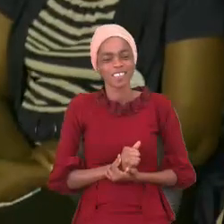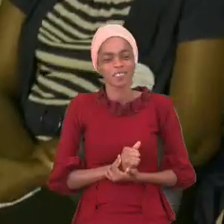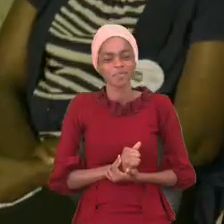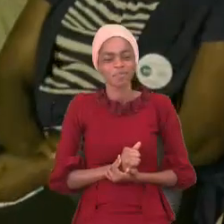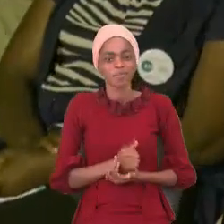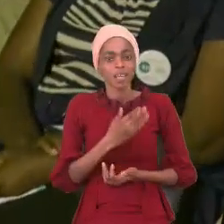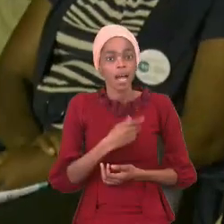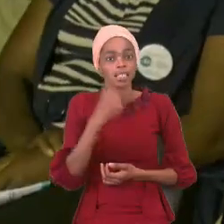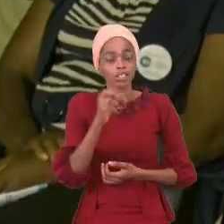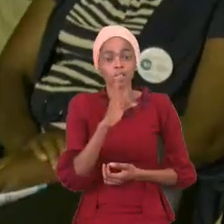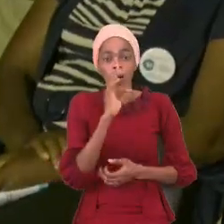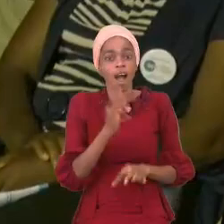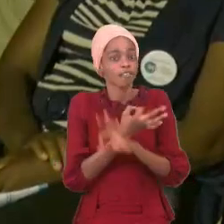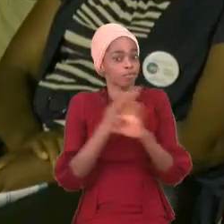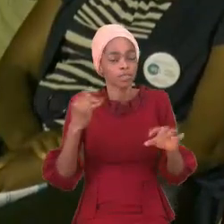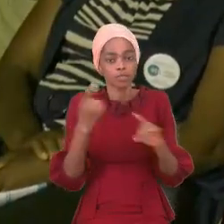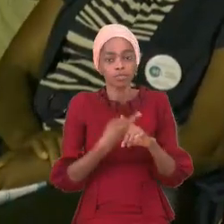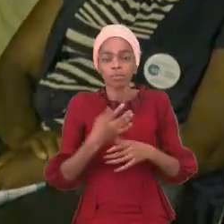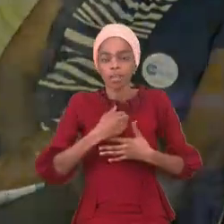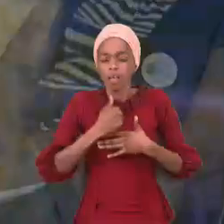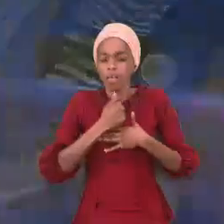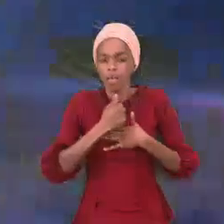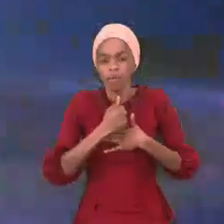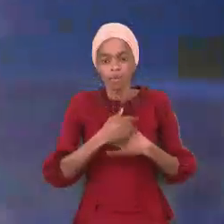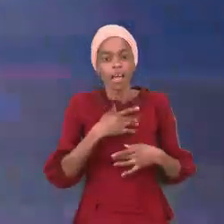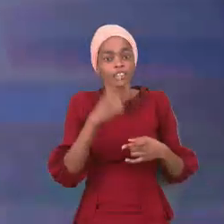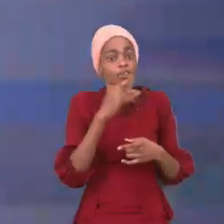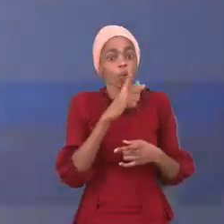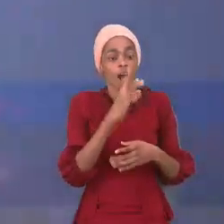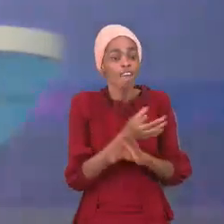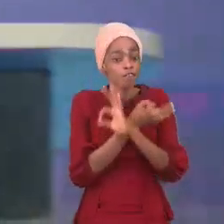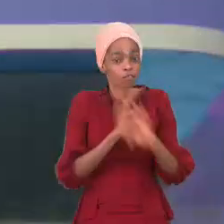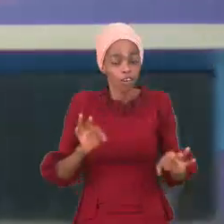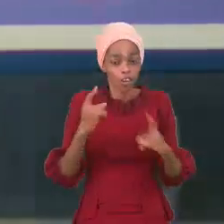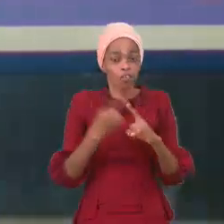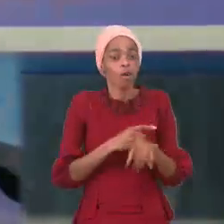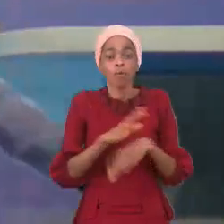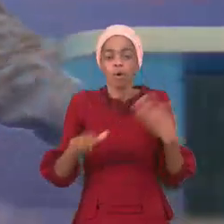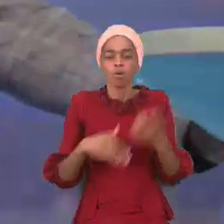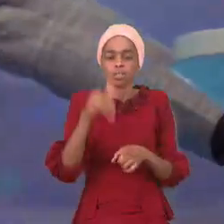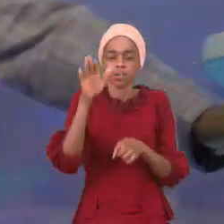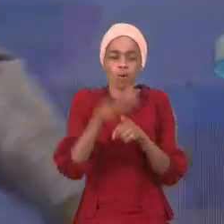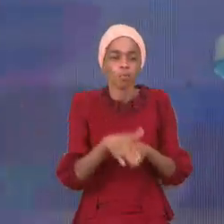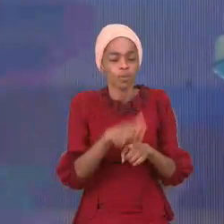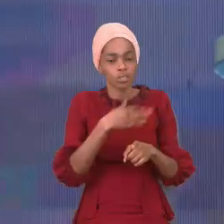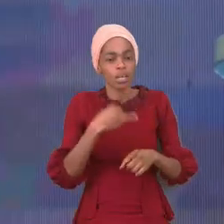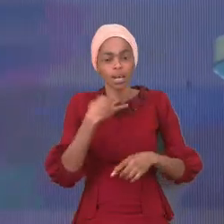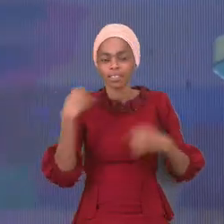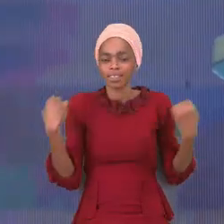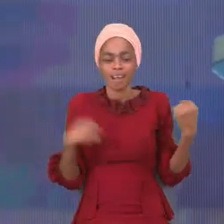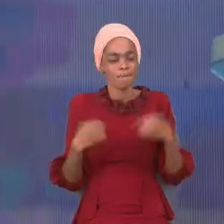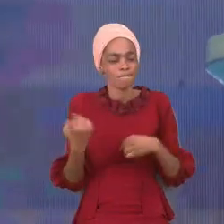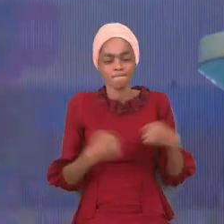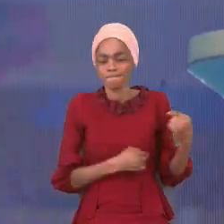And you are free from tuberculosis, and you are free from all the oppression and the affliction of